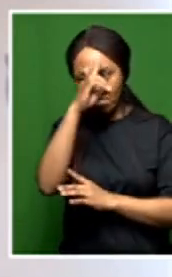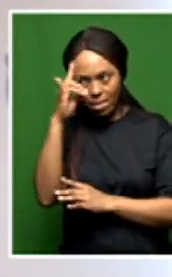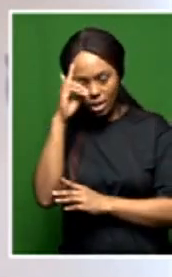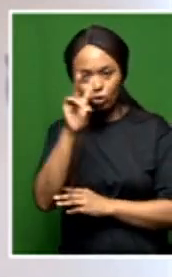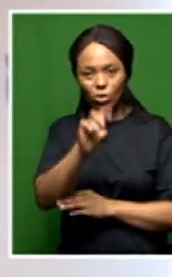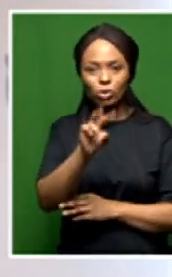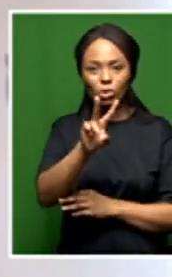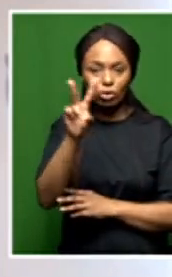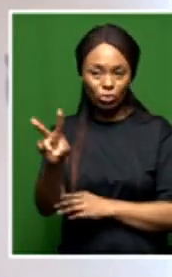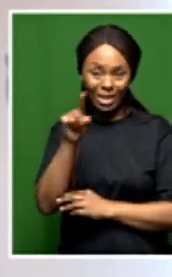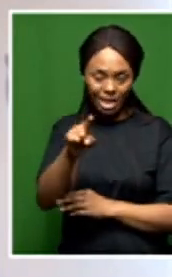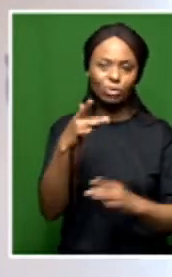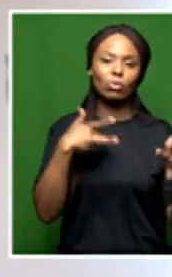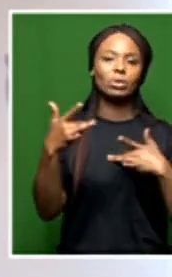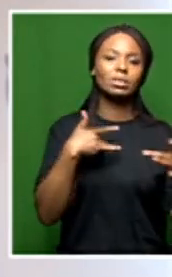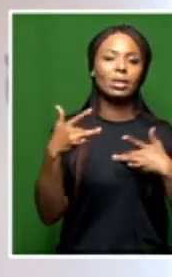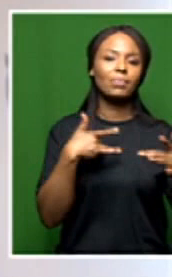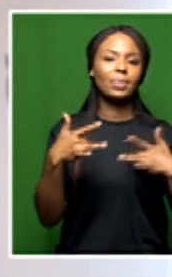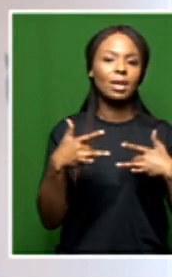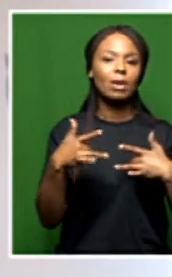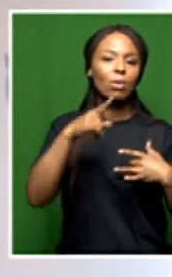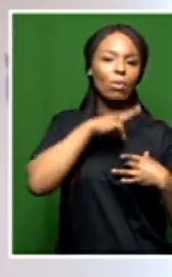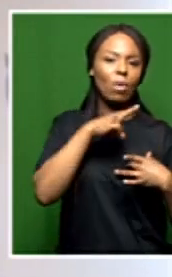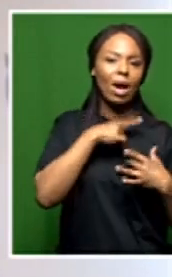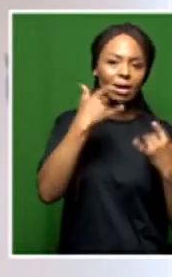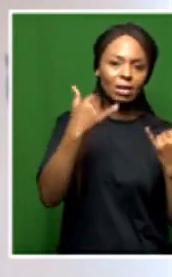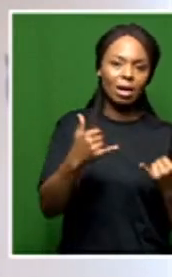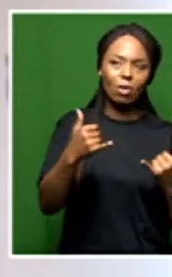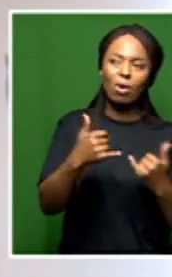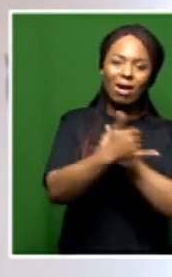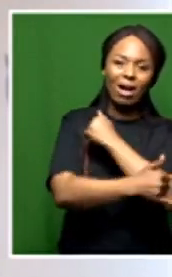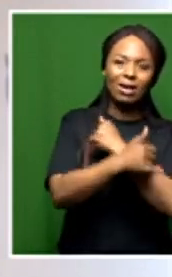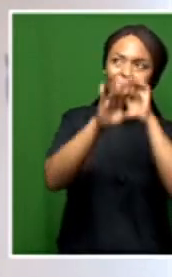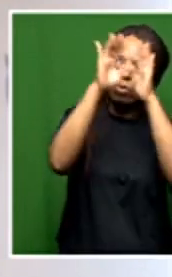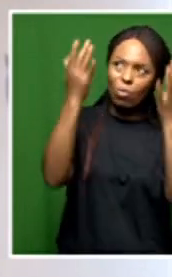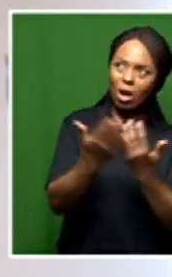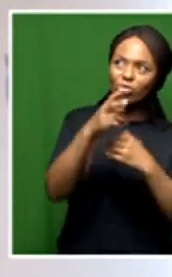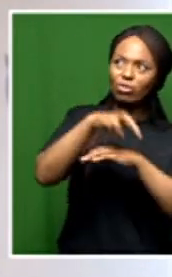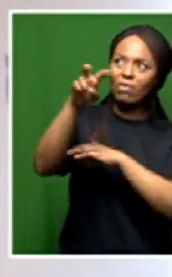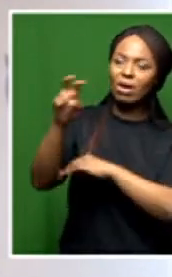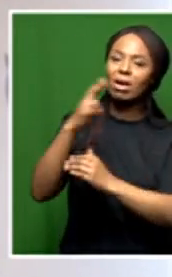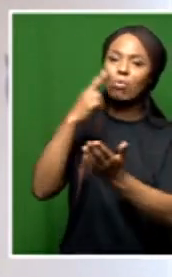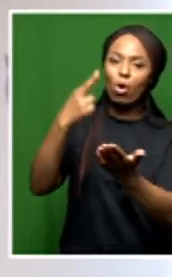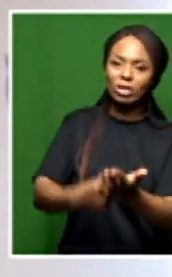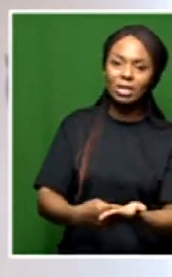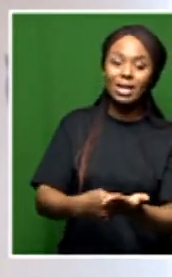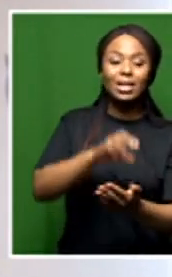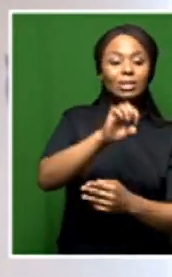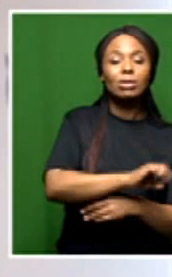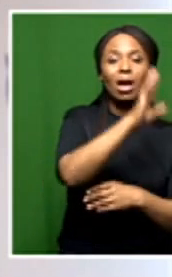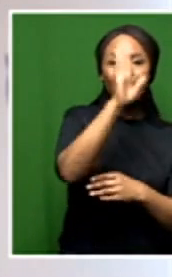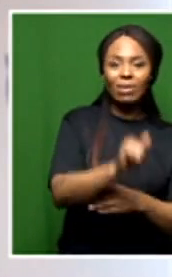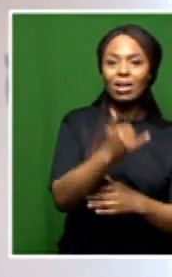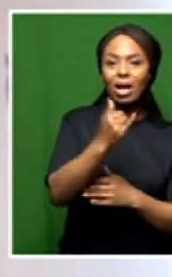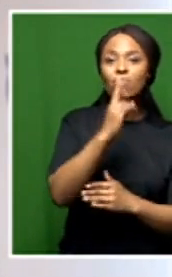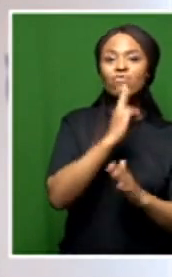concerning. I mean, you would have noticed that according to the World Travel as well as Tourism Council report, that South Africa's just being on the red